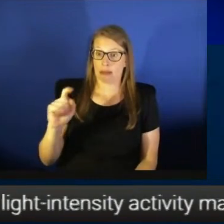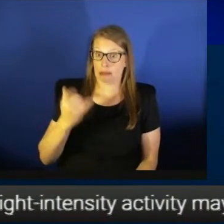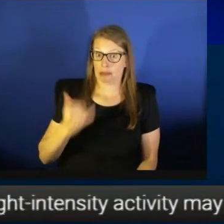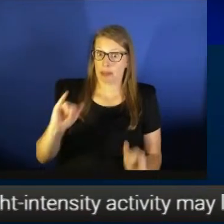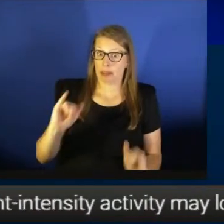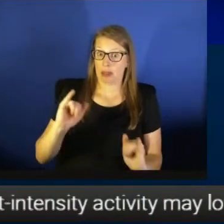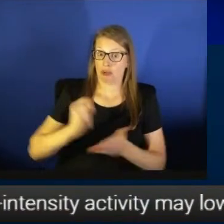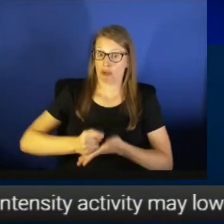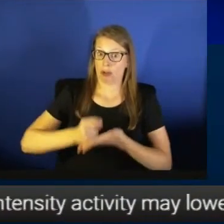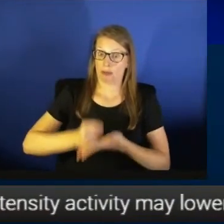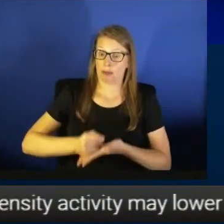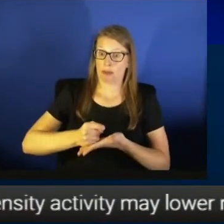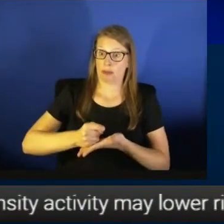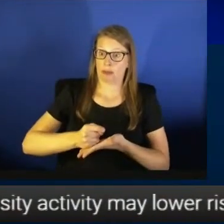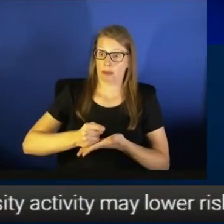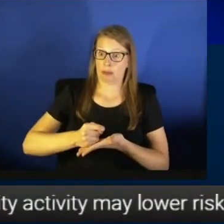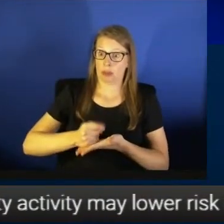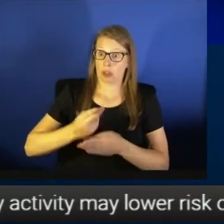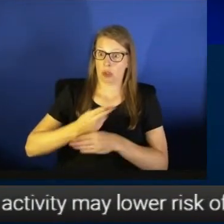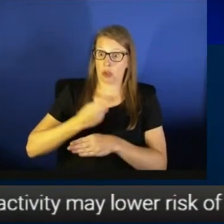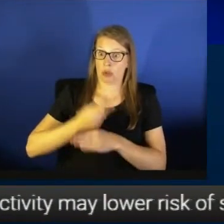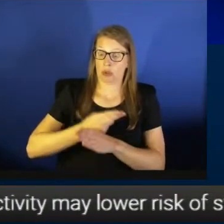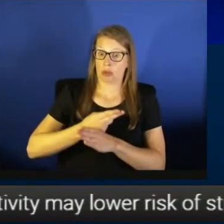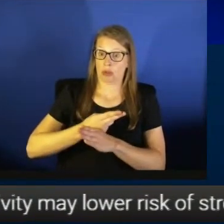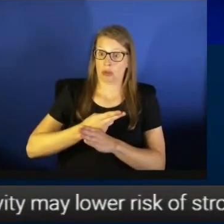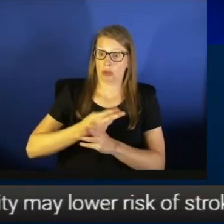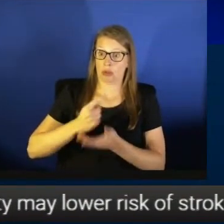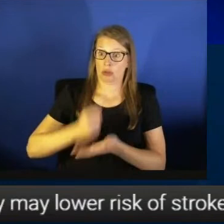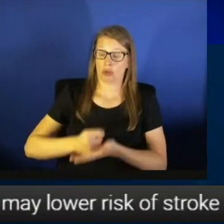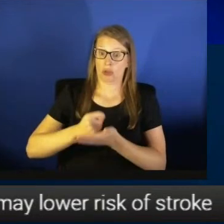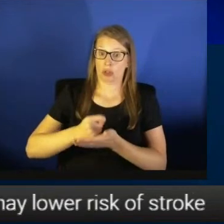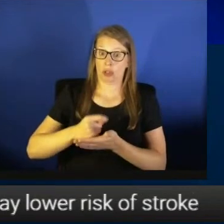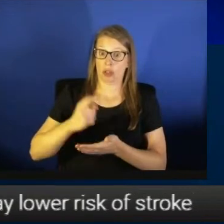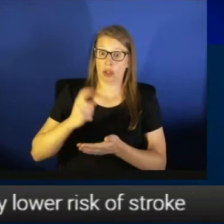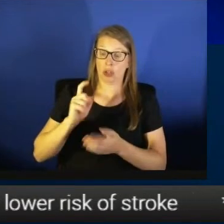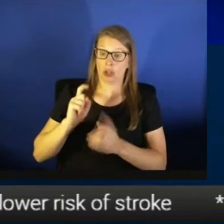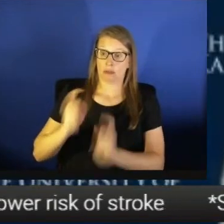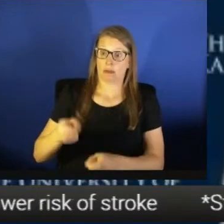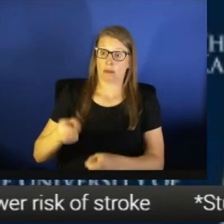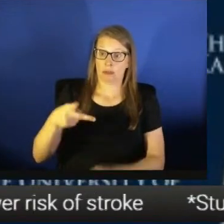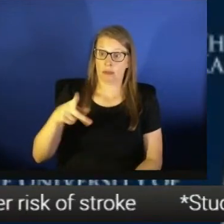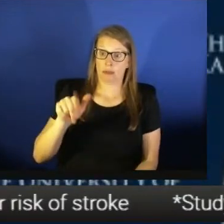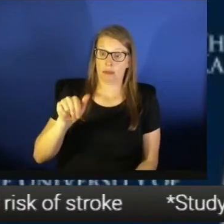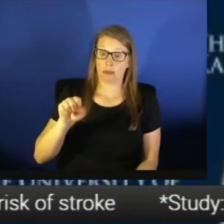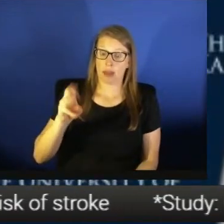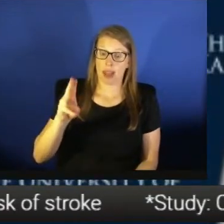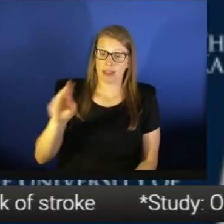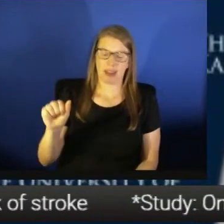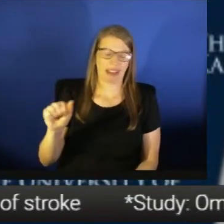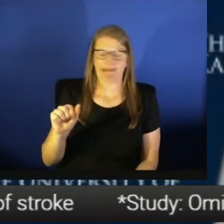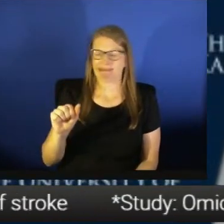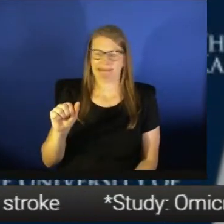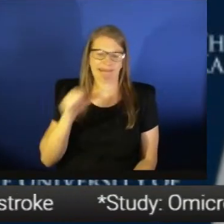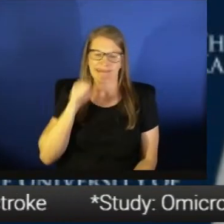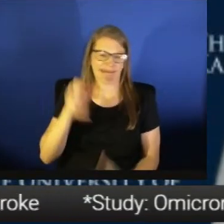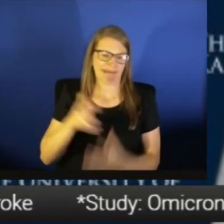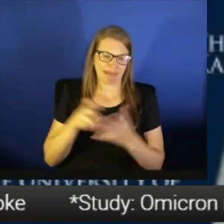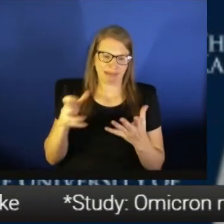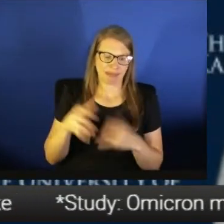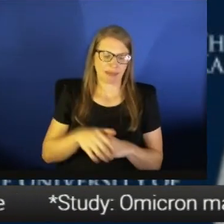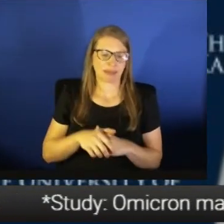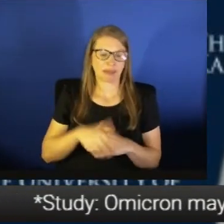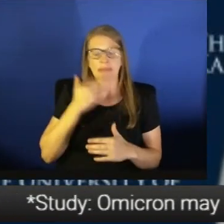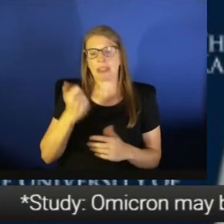to treat COVID, and should she seek out and donate plasma? No, very little. We have much better